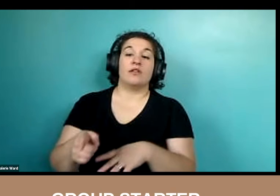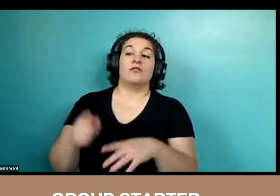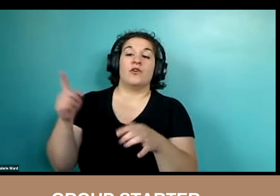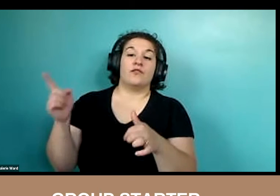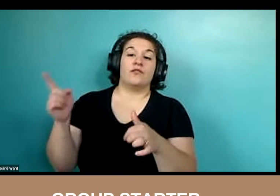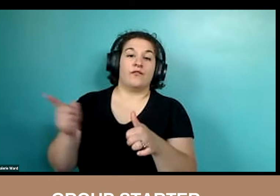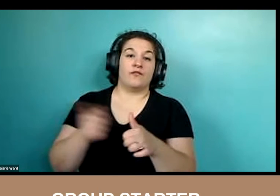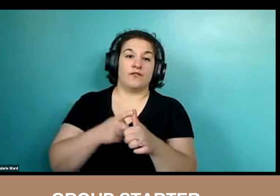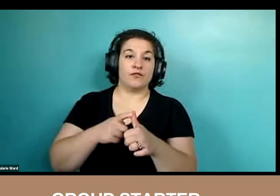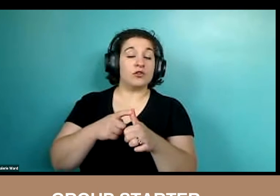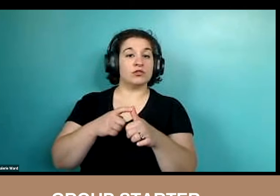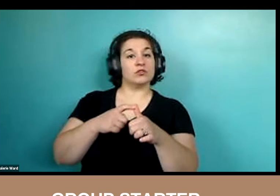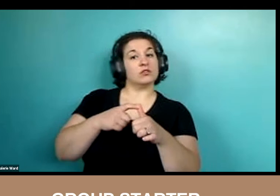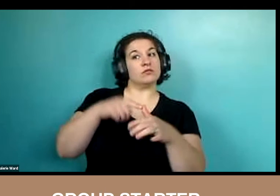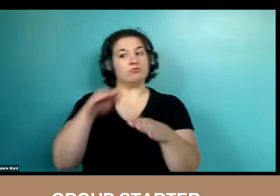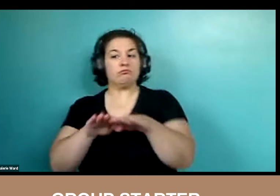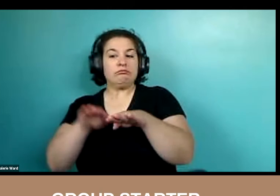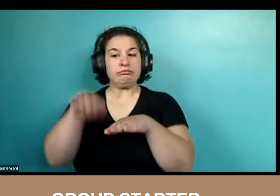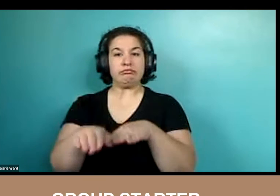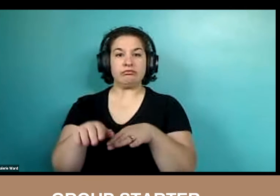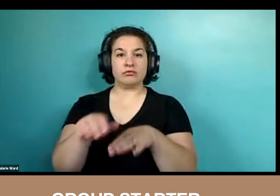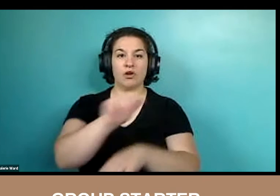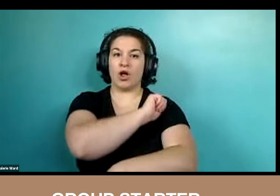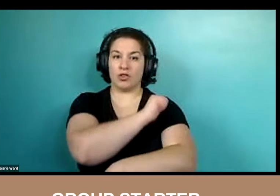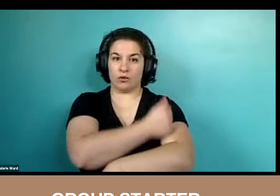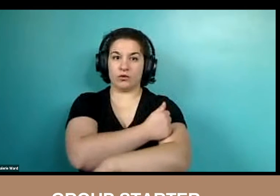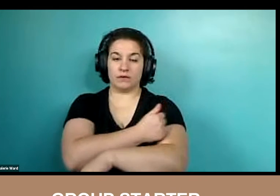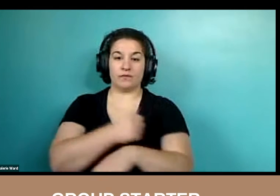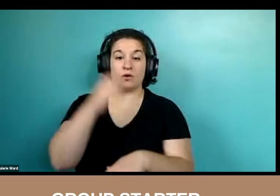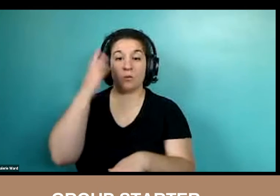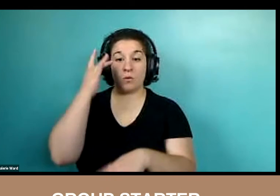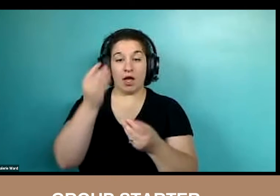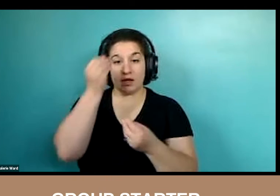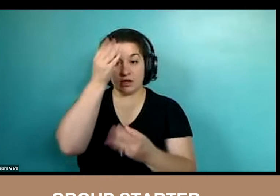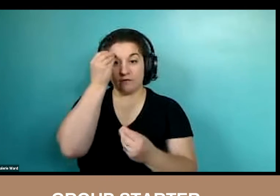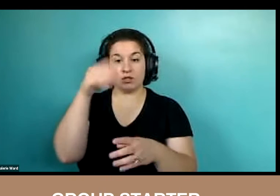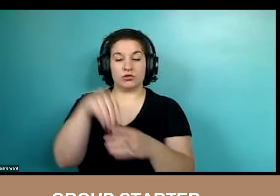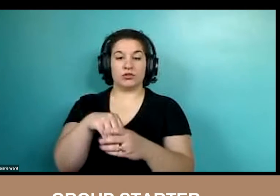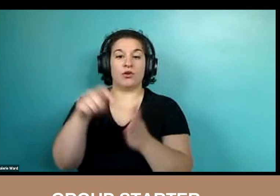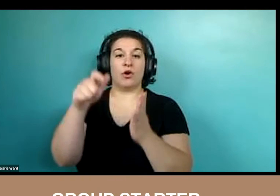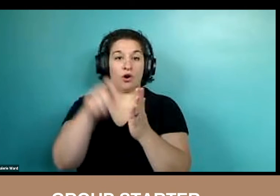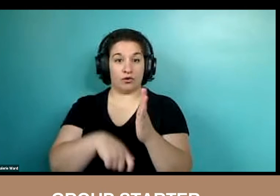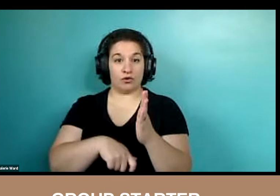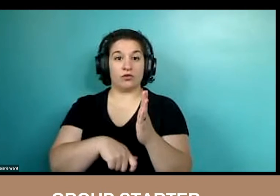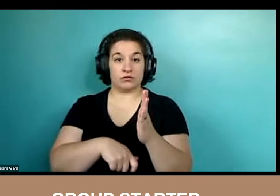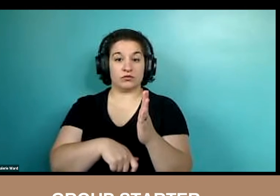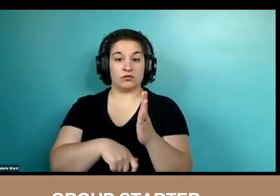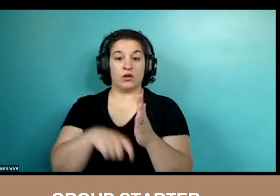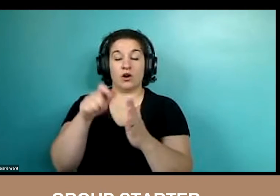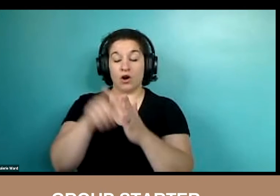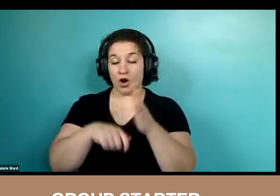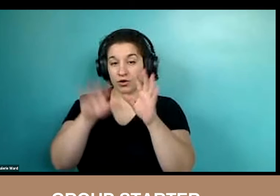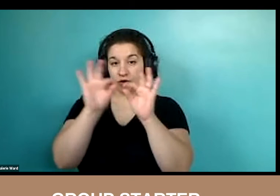authority because the information resides in an article format. And then this article format comes from